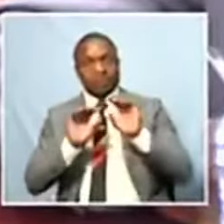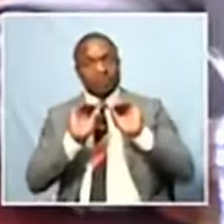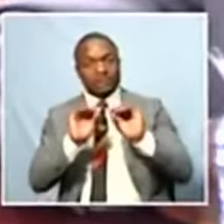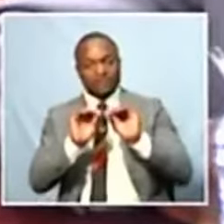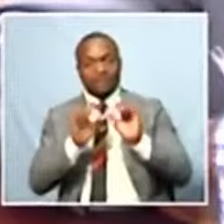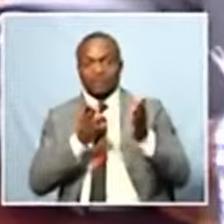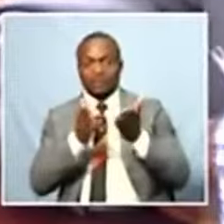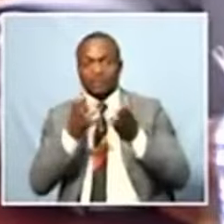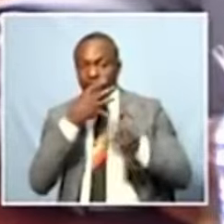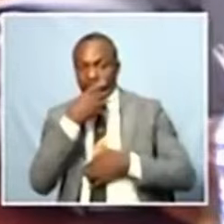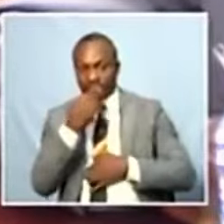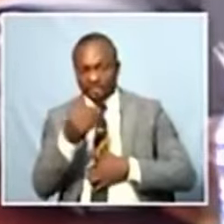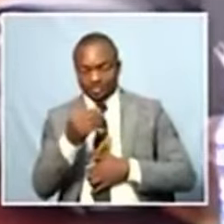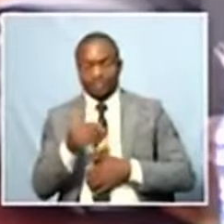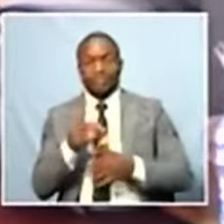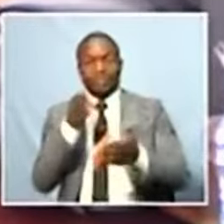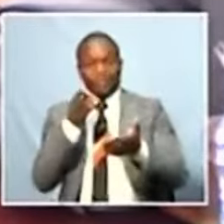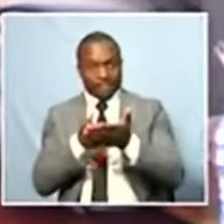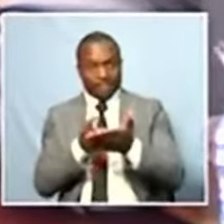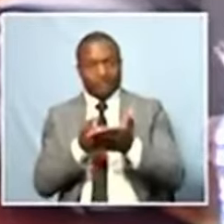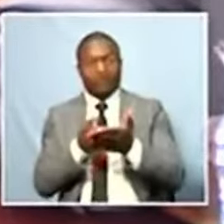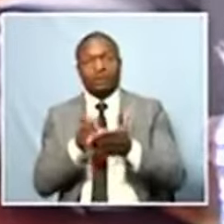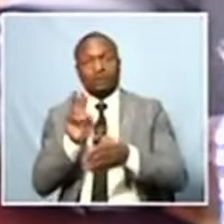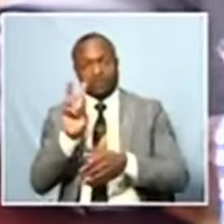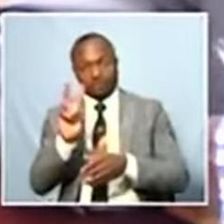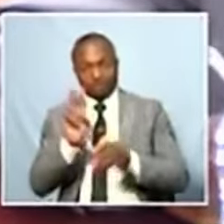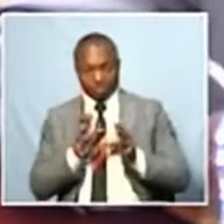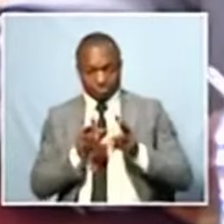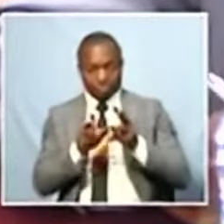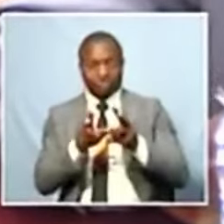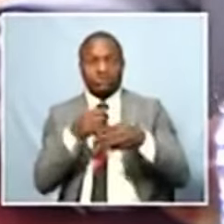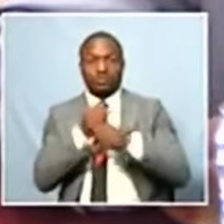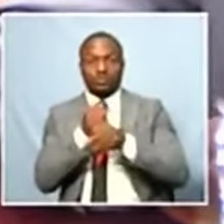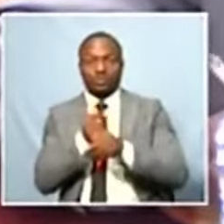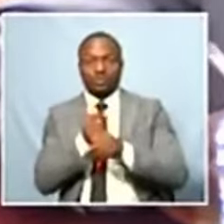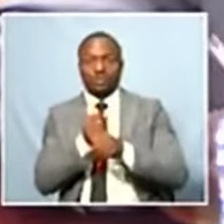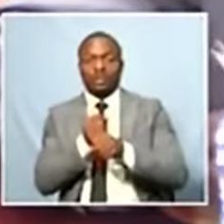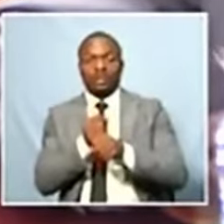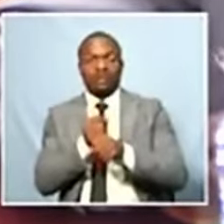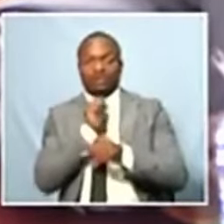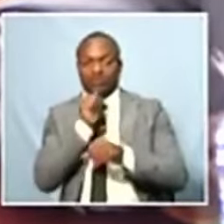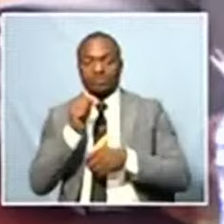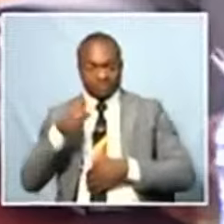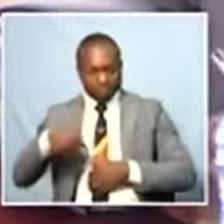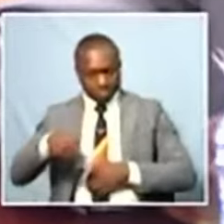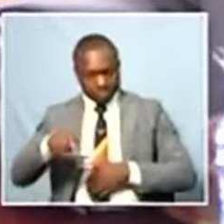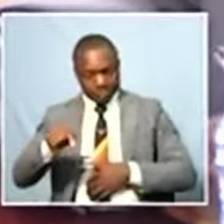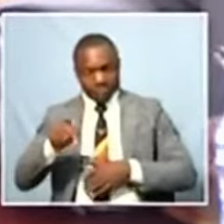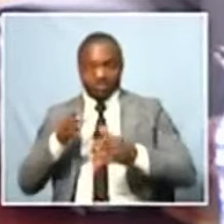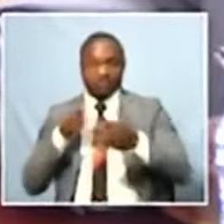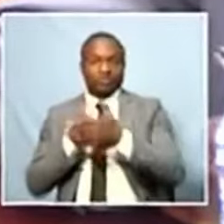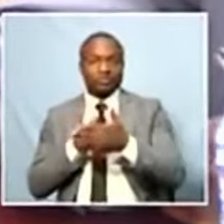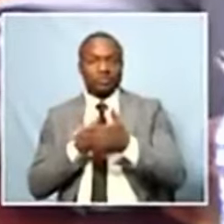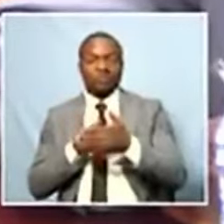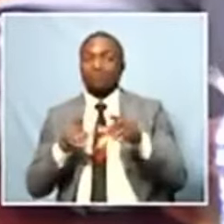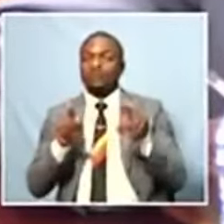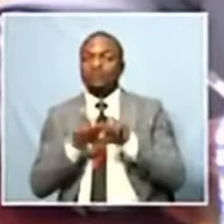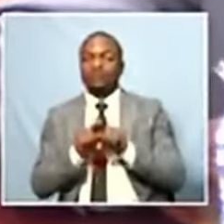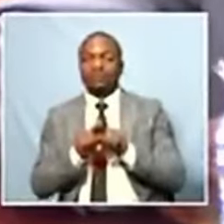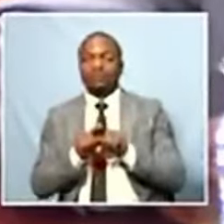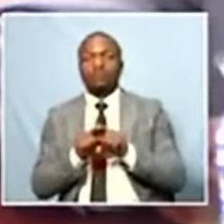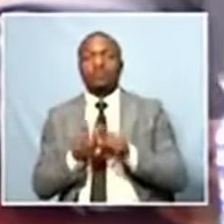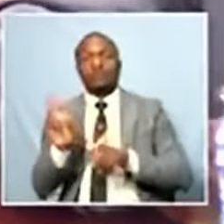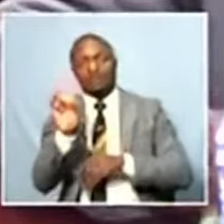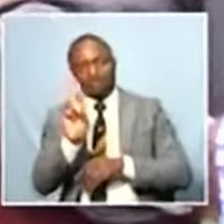Commission. This dual structure has created inconsistencies and hinder the comprehensive enforcement